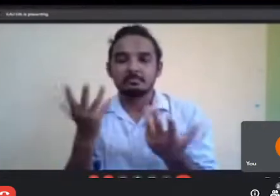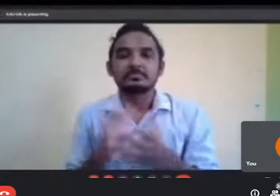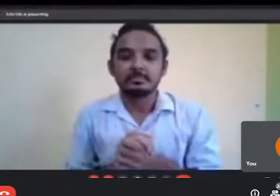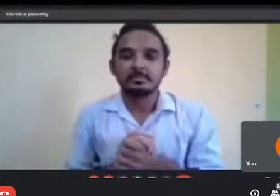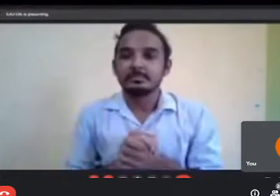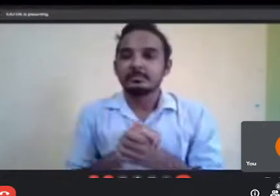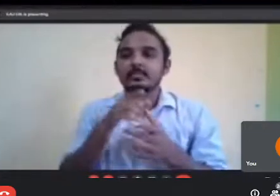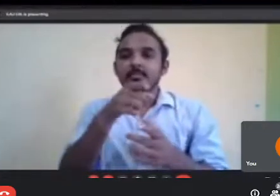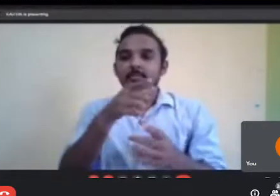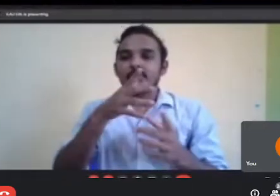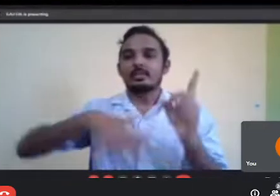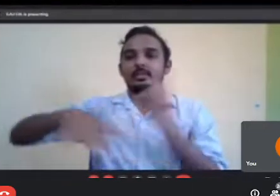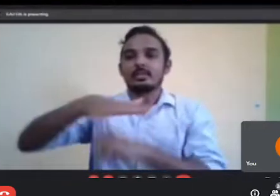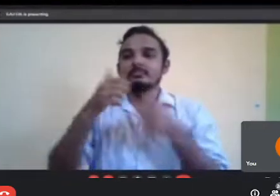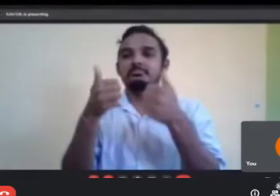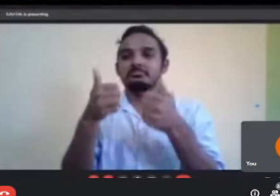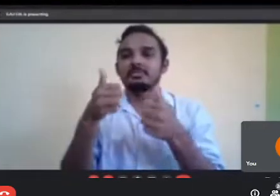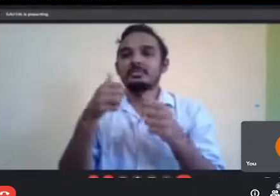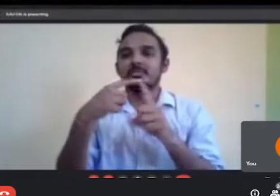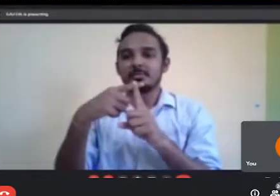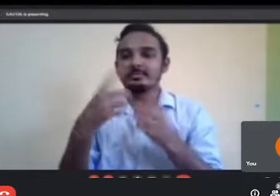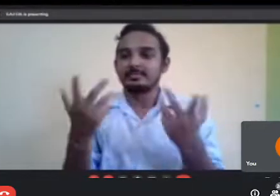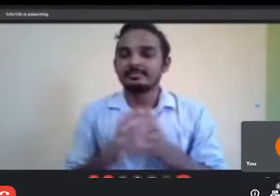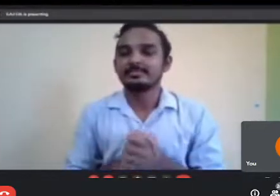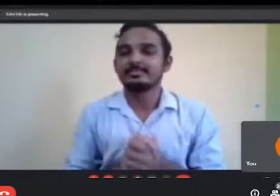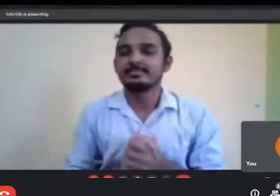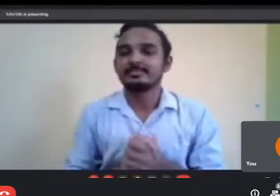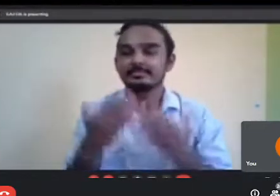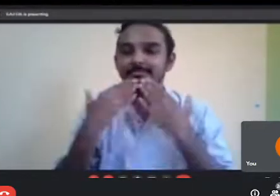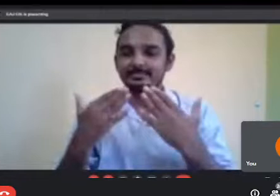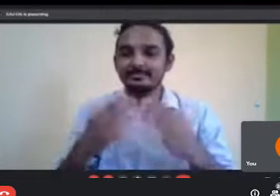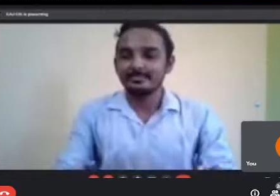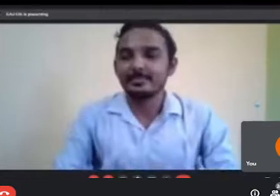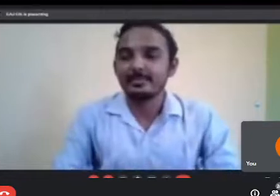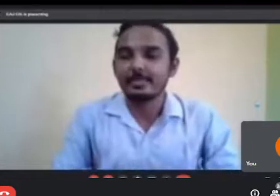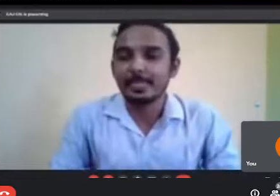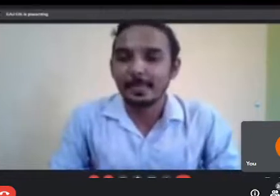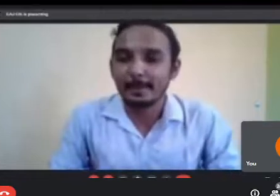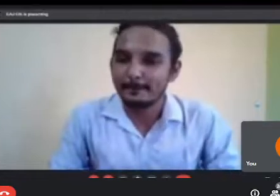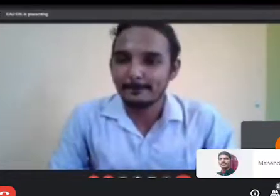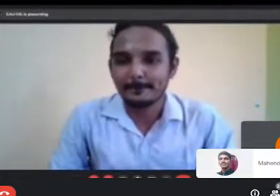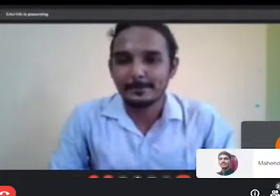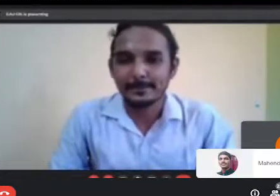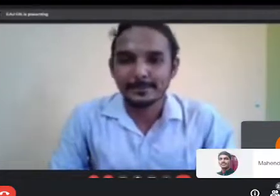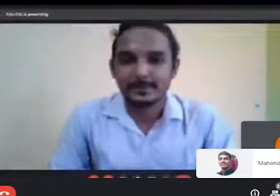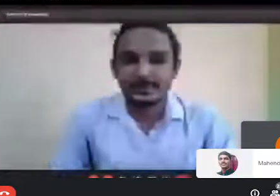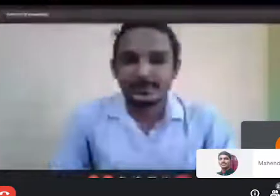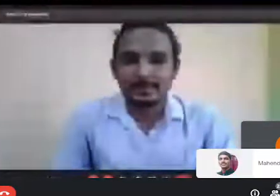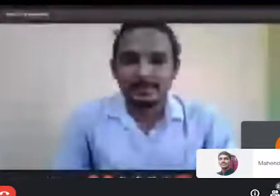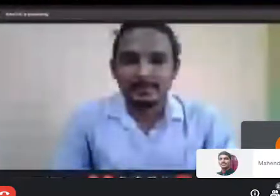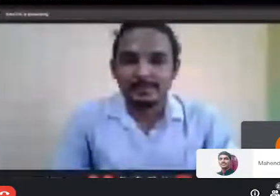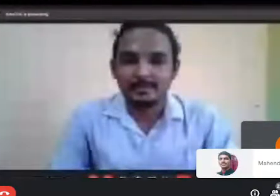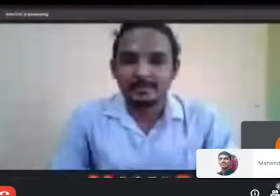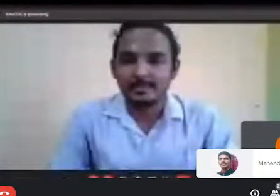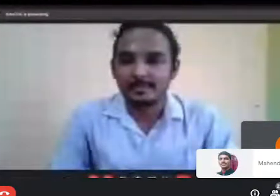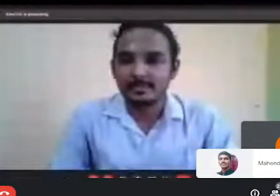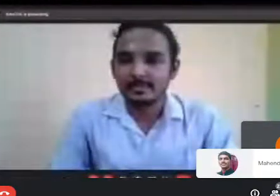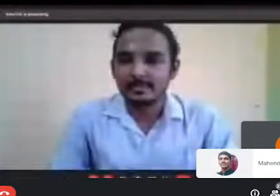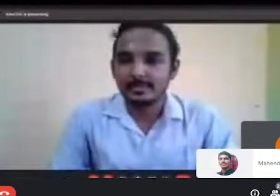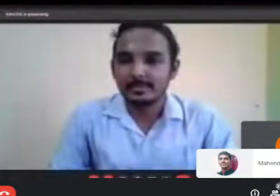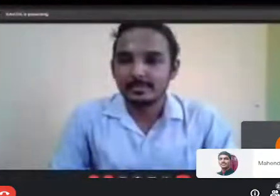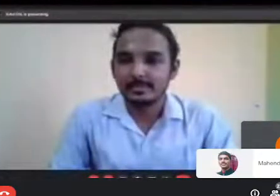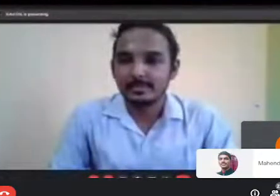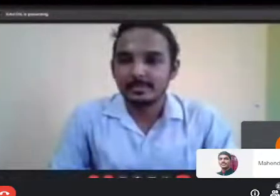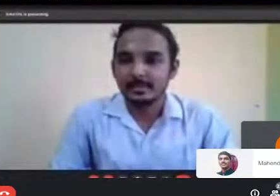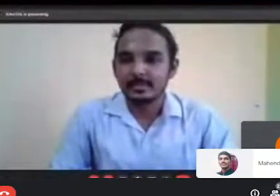because you're understanding the concept and can express the same. And it was a very, very good experience, and I would like to end it there. That's all